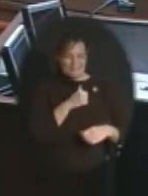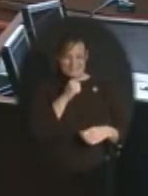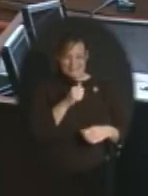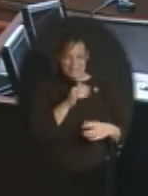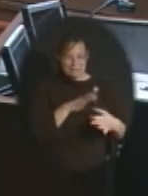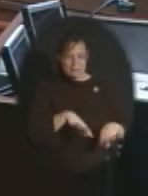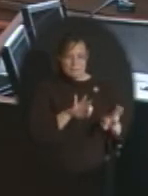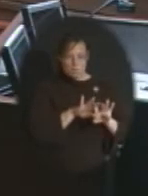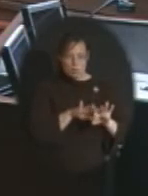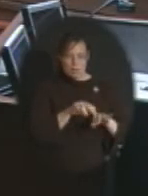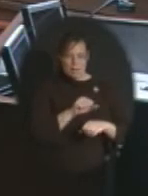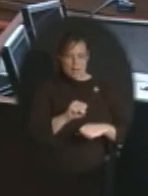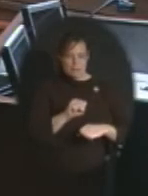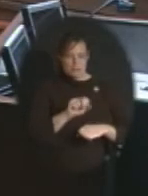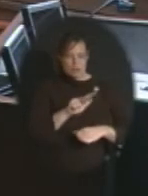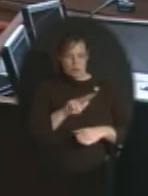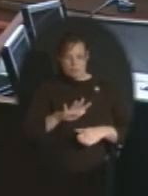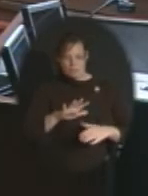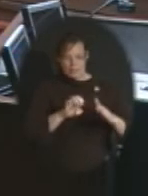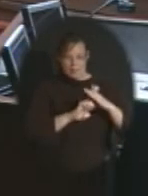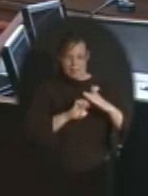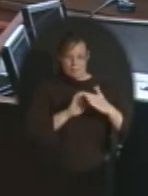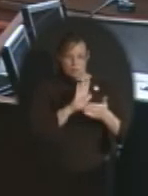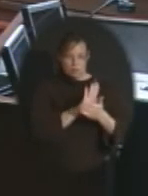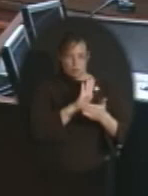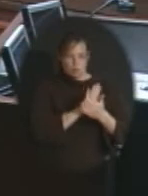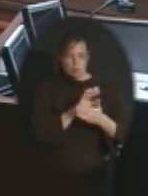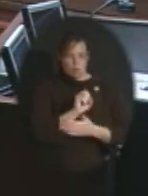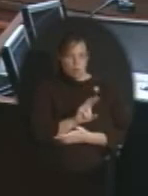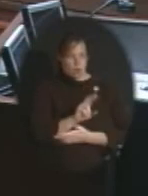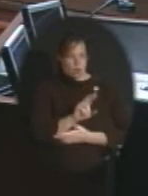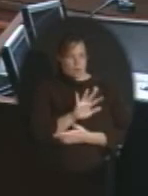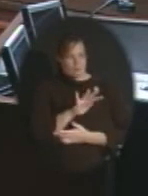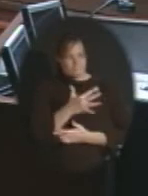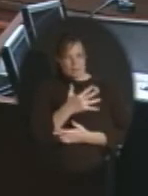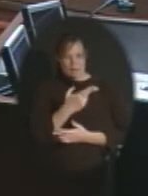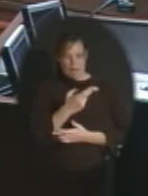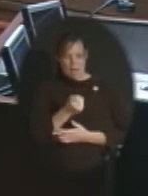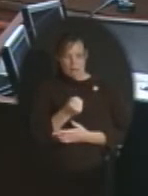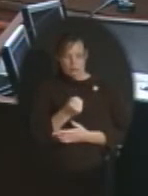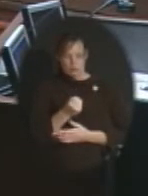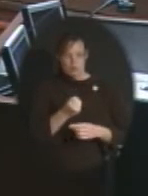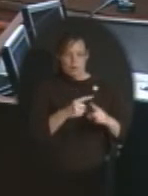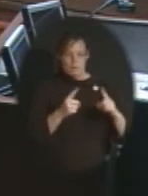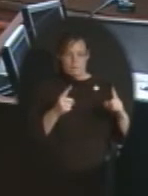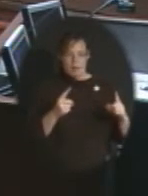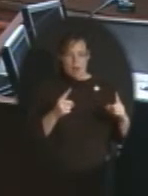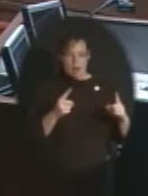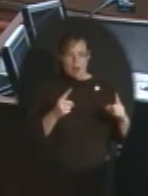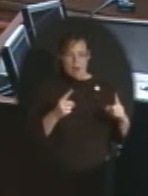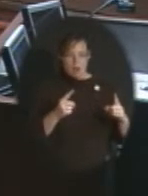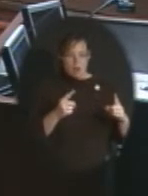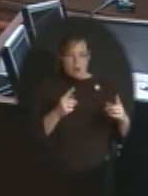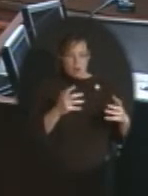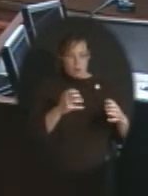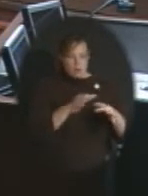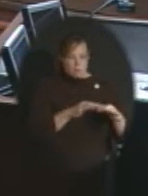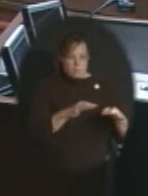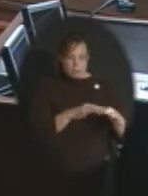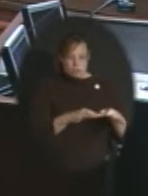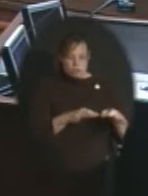as important as the 35th elementary school or the 5th high school. However, just want to bring it